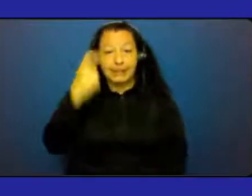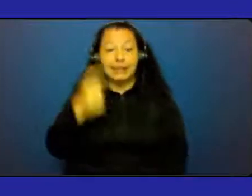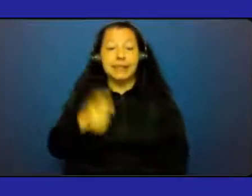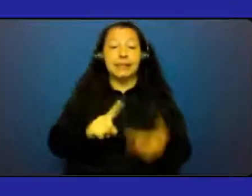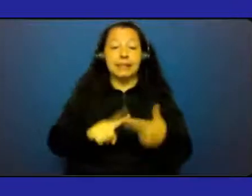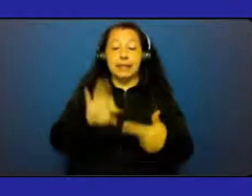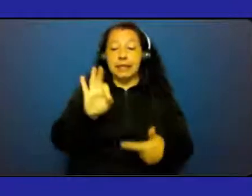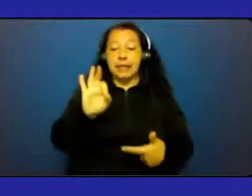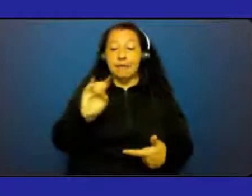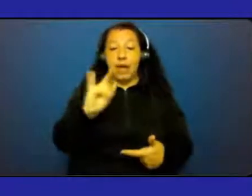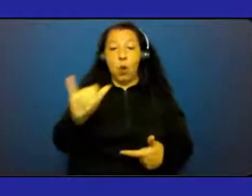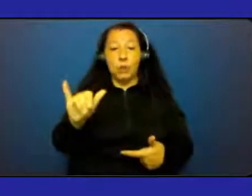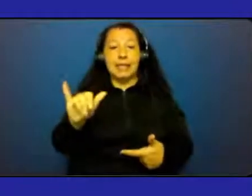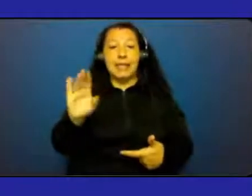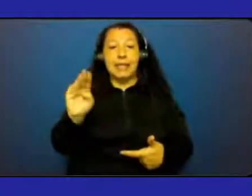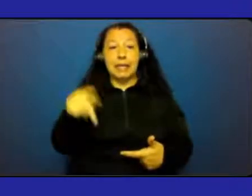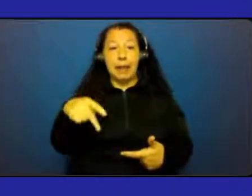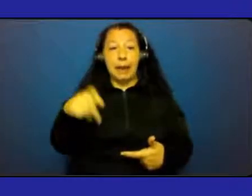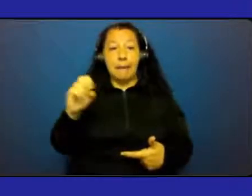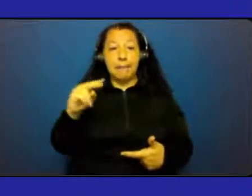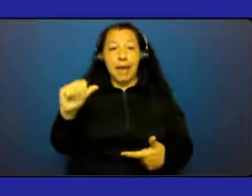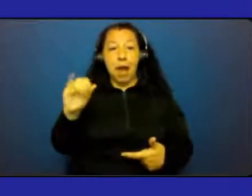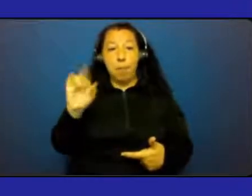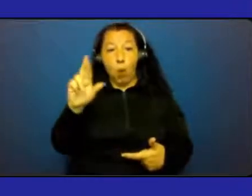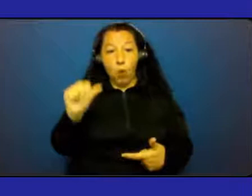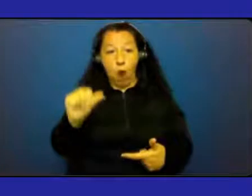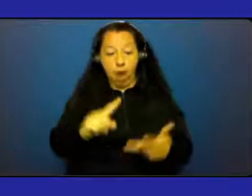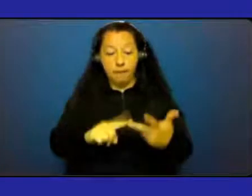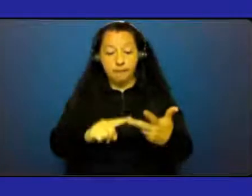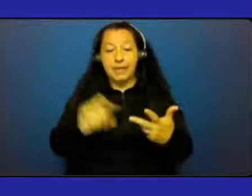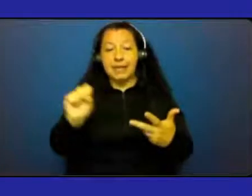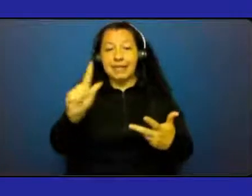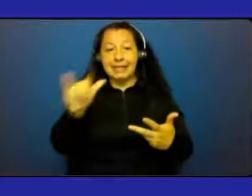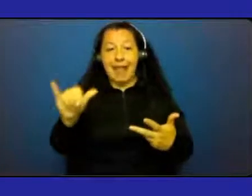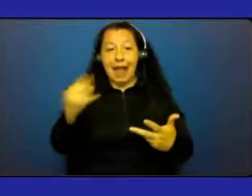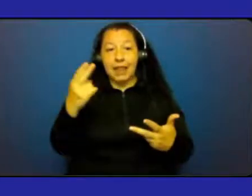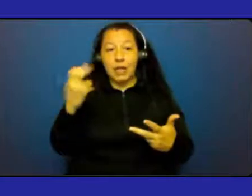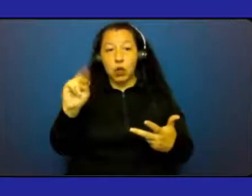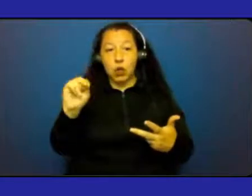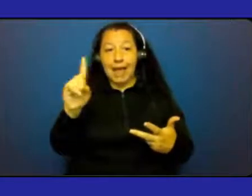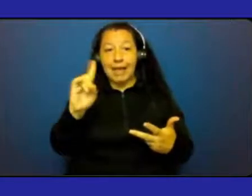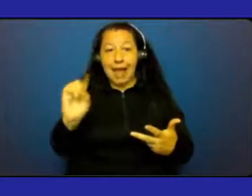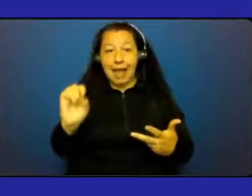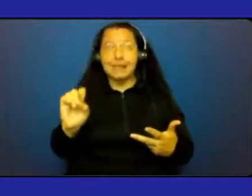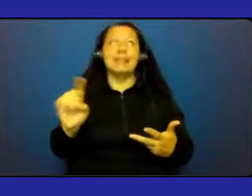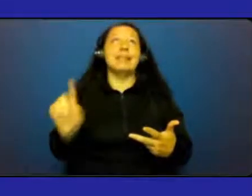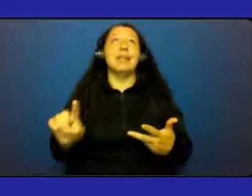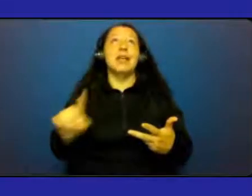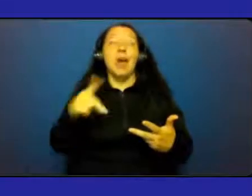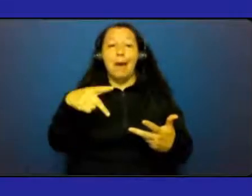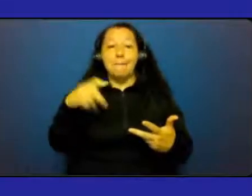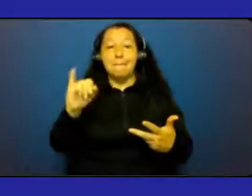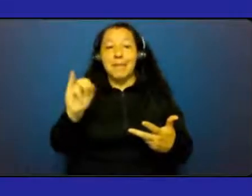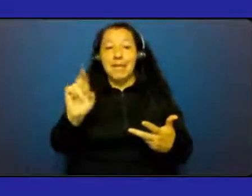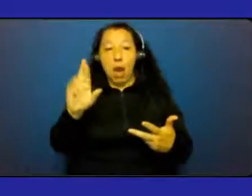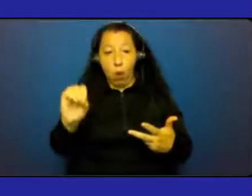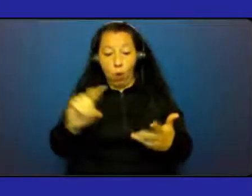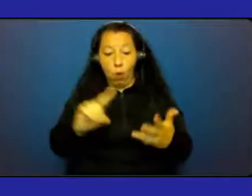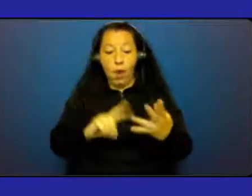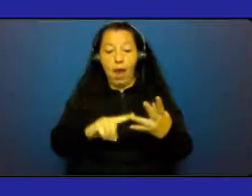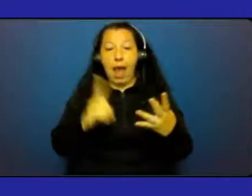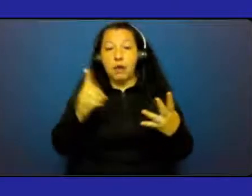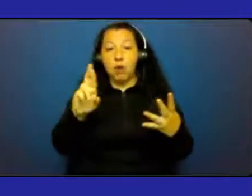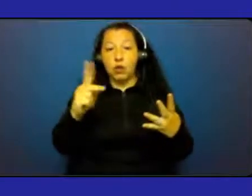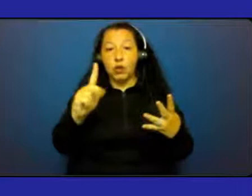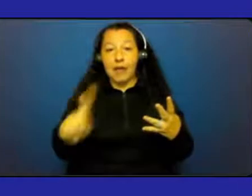Fenioski Peñamora, Sally Hernandez Pinheiro, and Dr. Mitchell Katz, President and